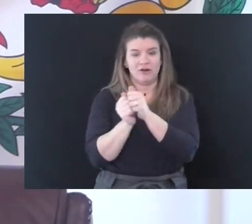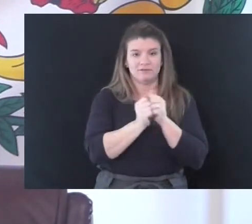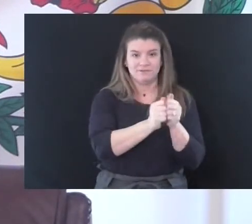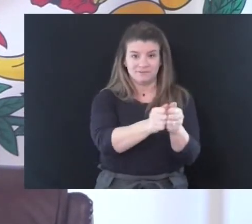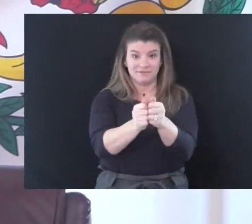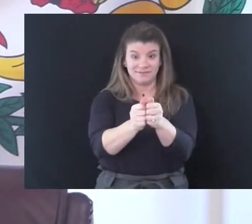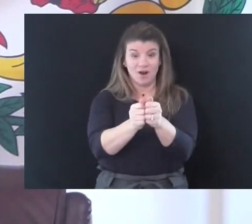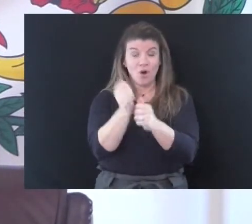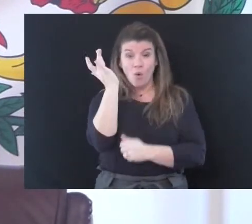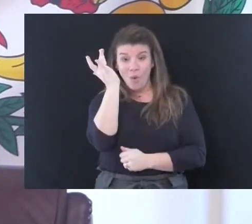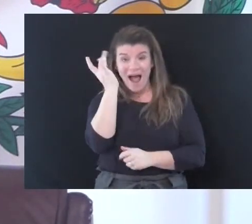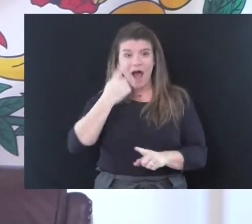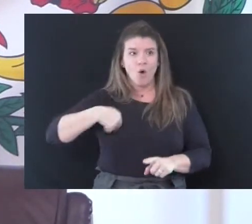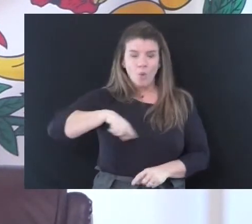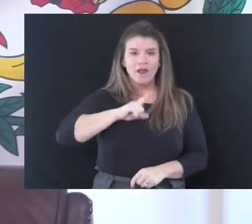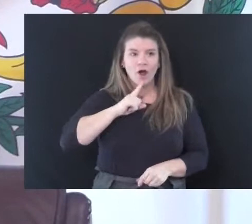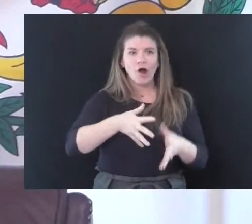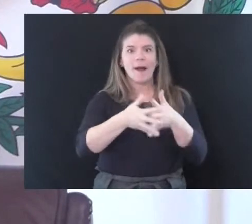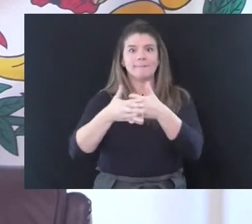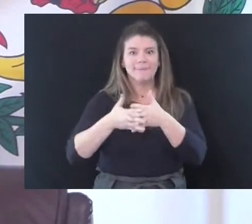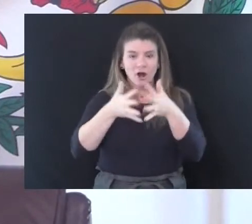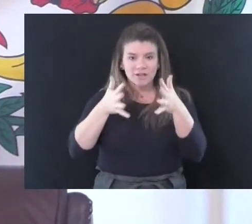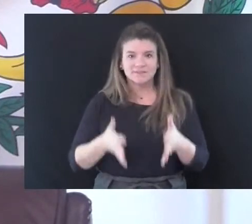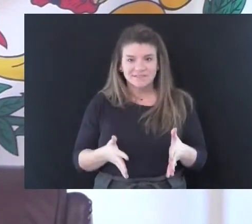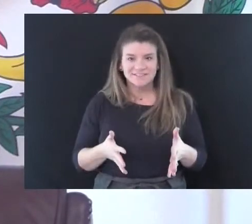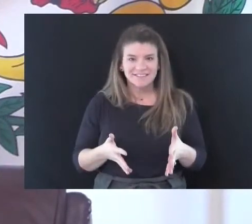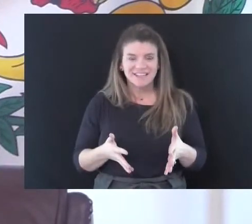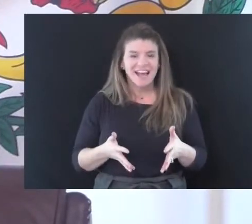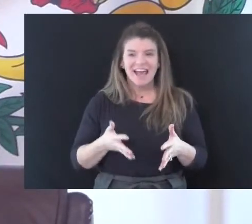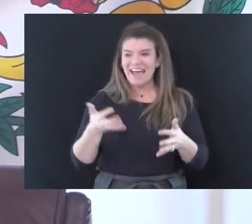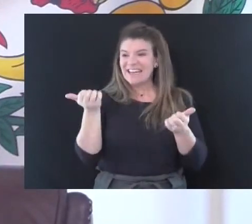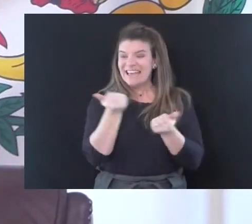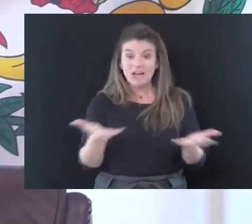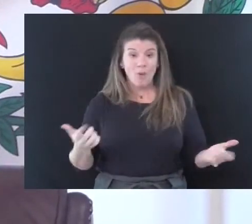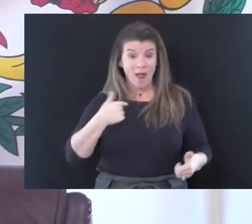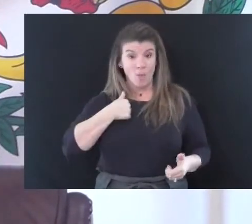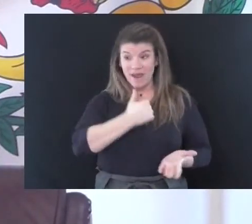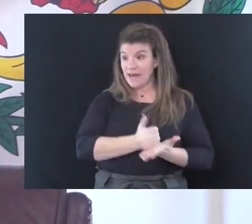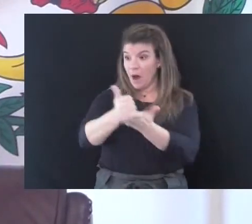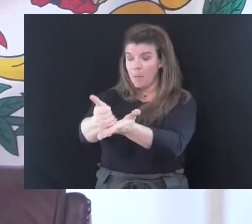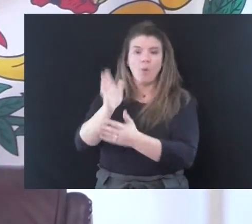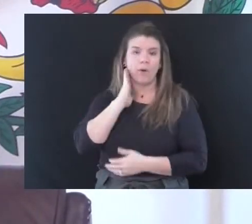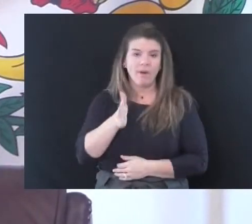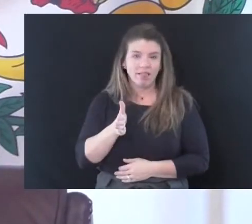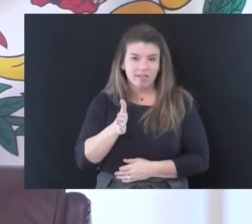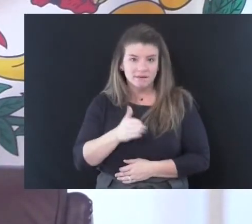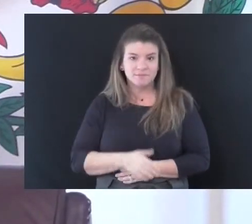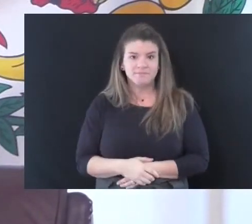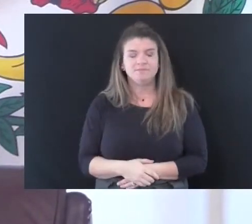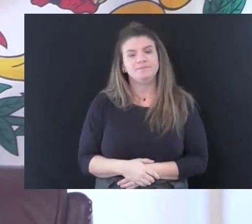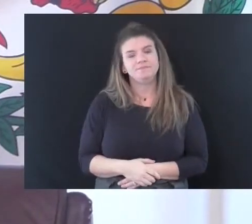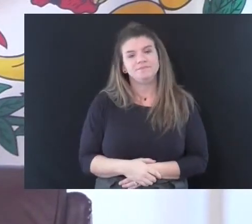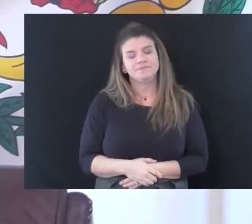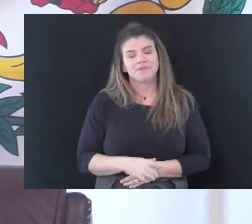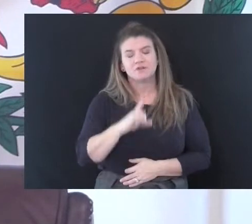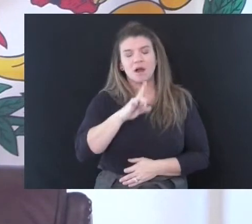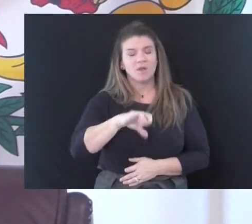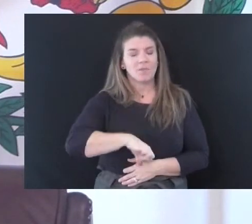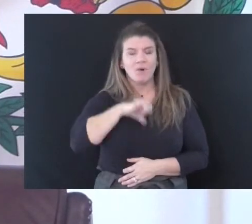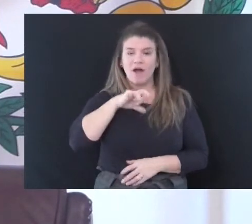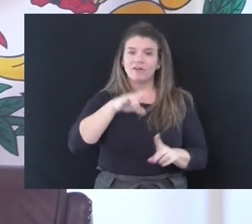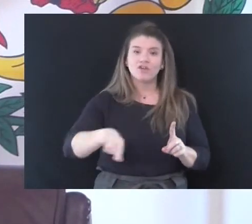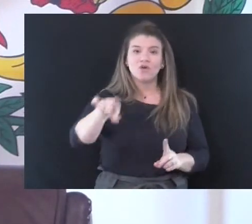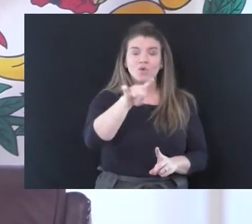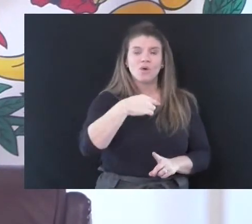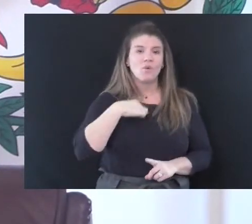We're Americans. And absolutely any way and every way we can help, we're going to help. So I'm really proud of